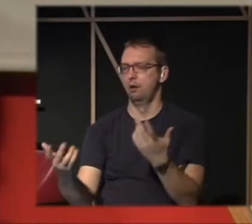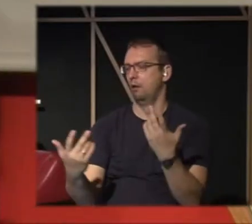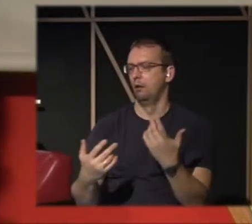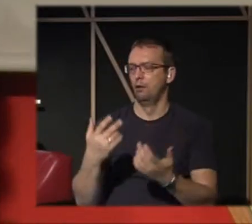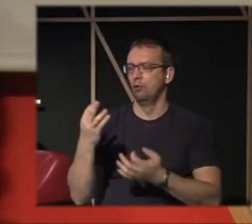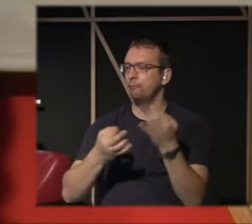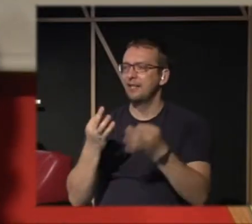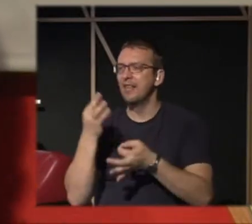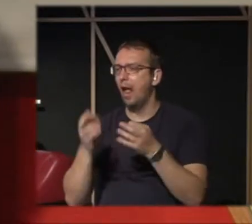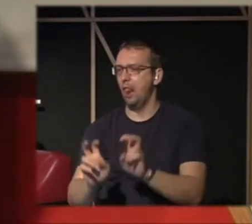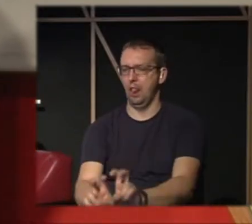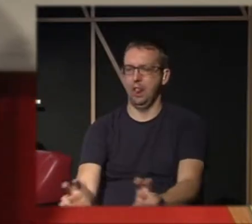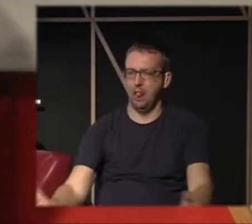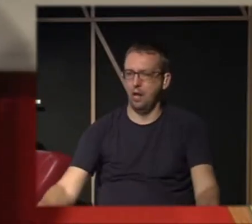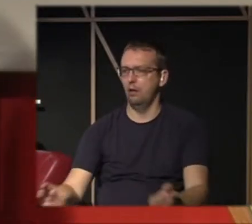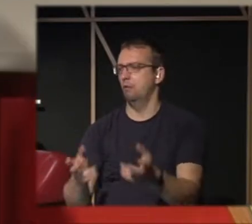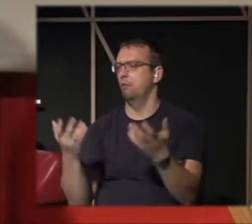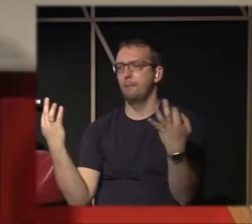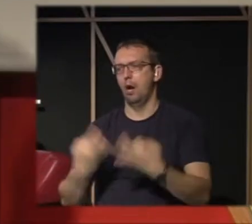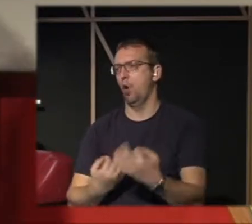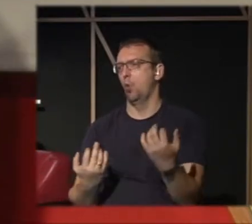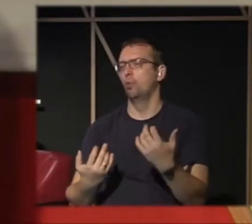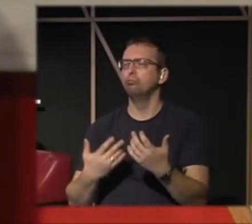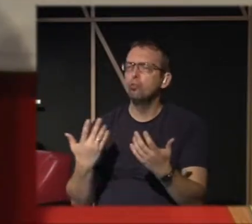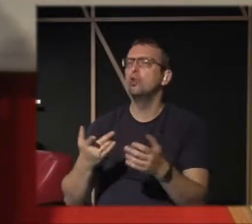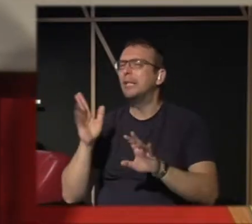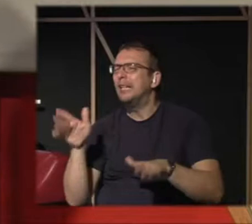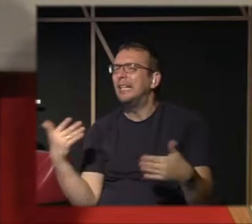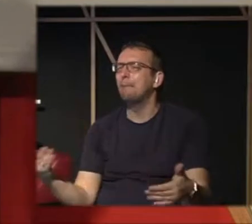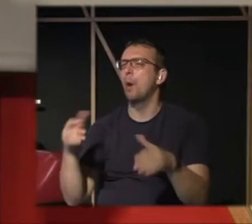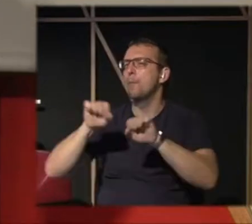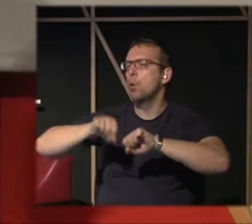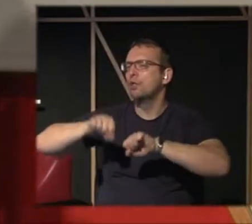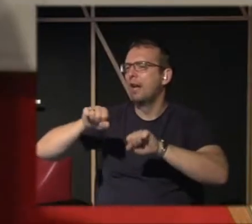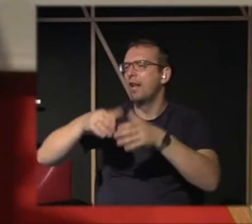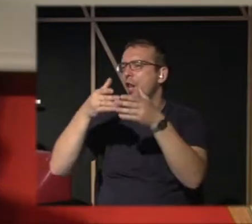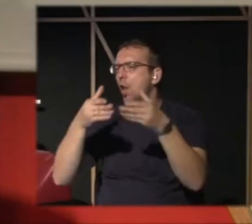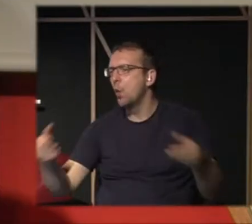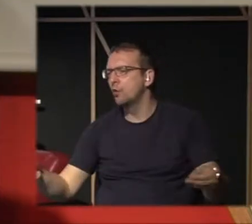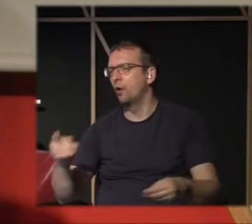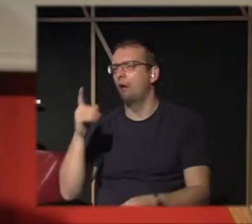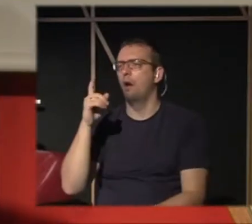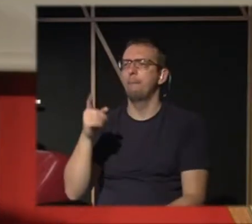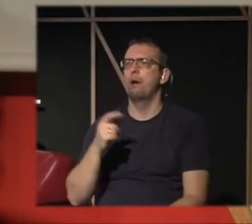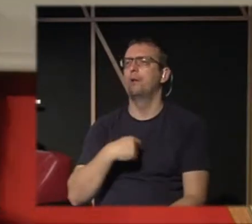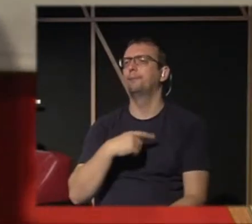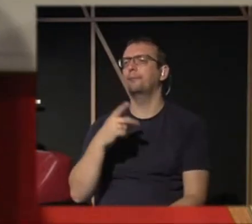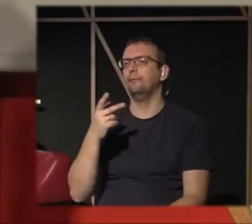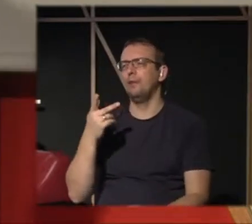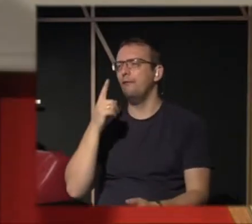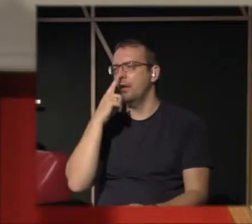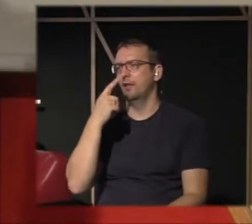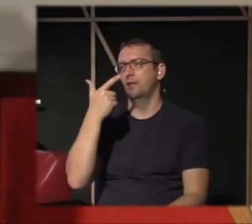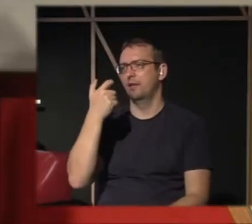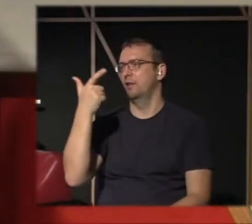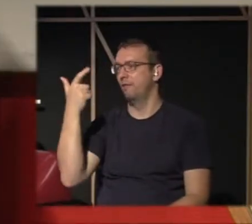with an increased number of quality seats, rather than just block a row or two, but